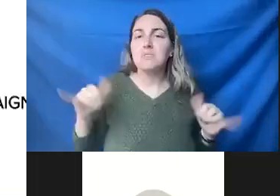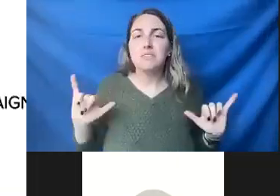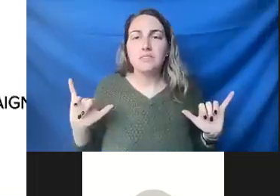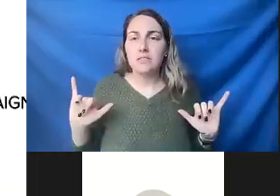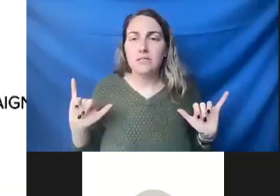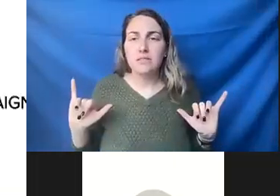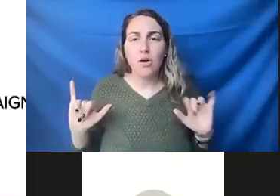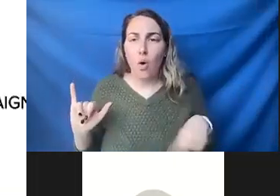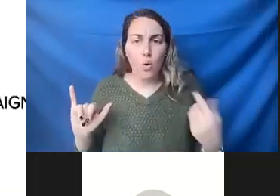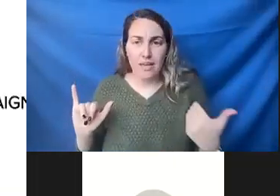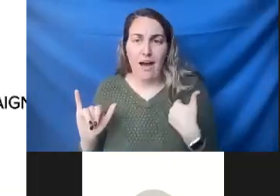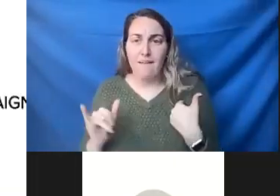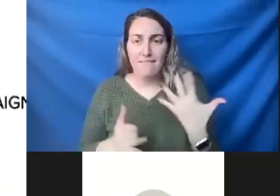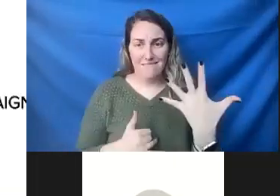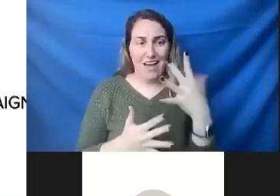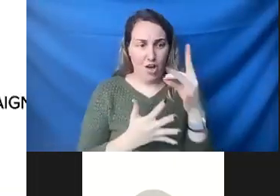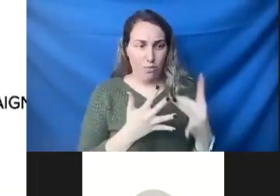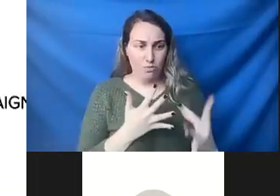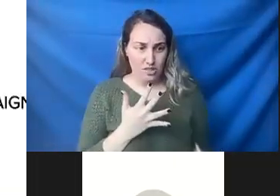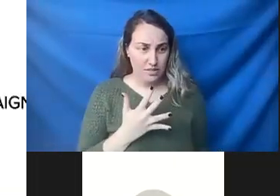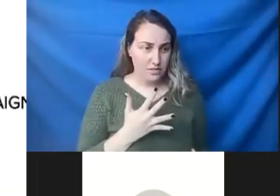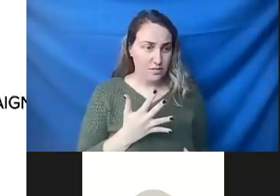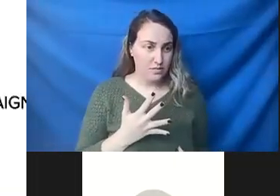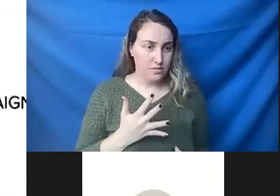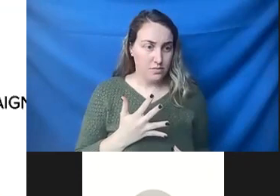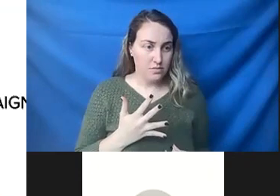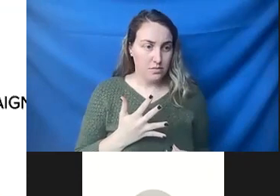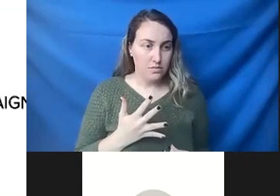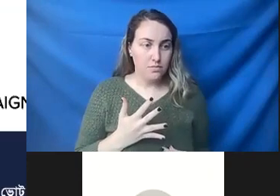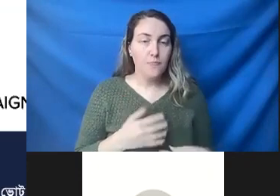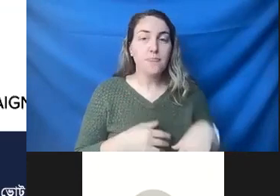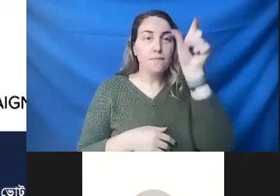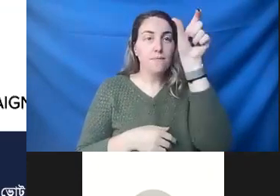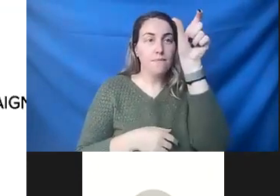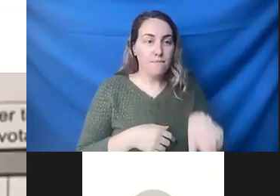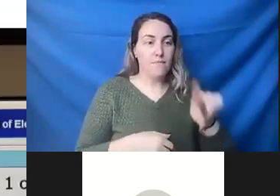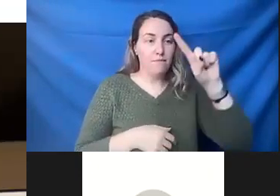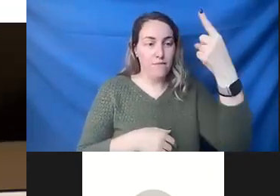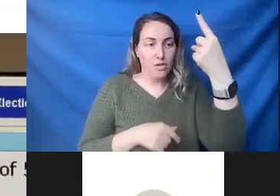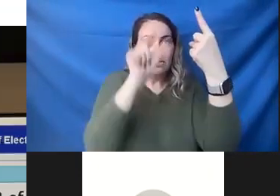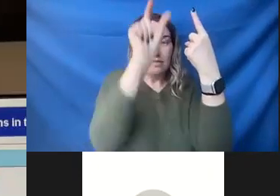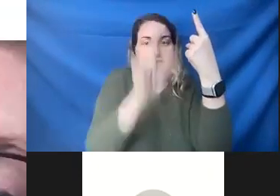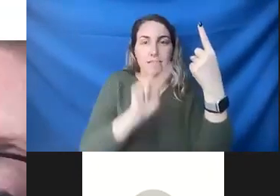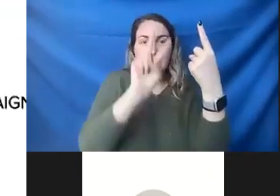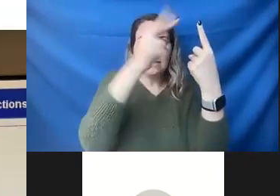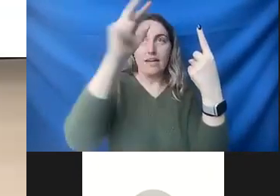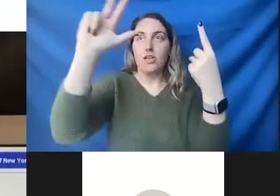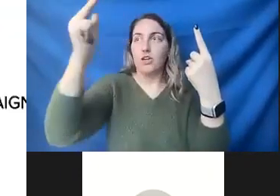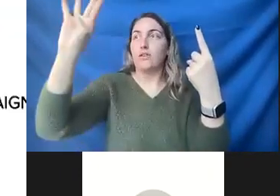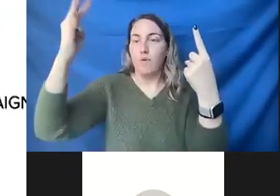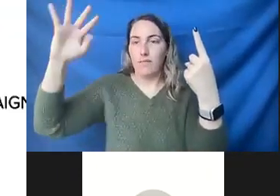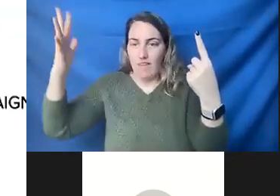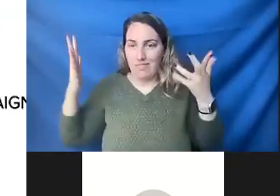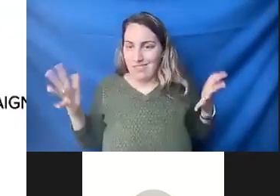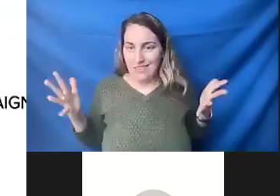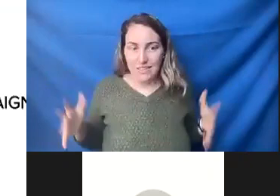fifth choice. Yeah, Allie had a great screen earlier in the presentation that showed, you know,